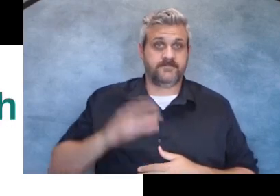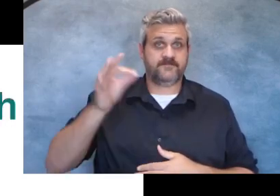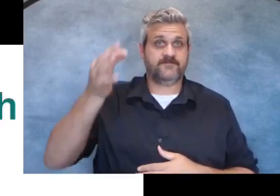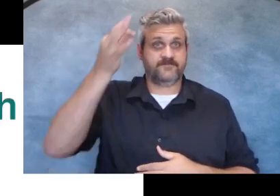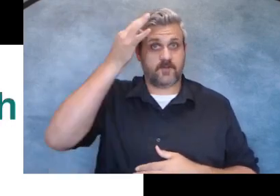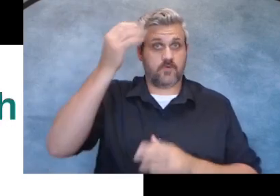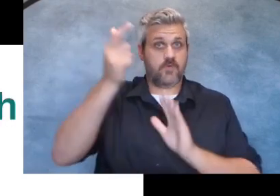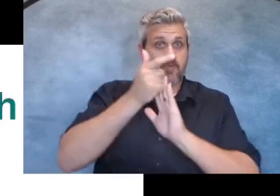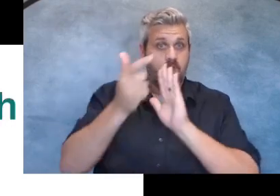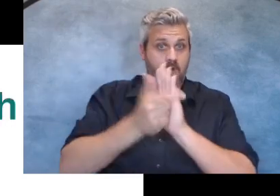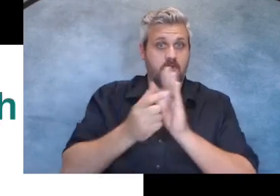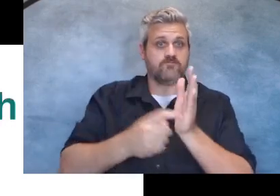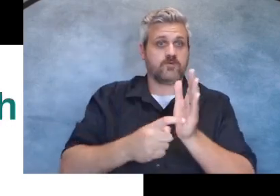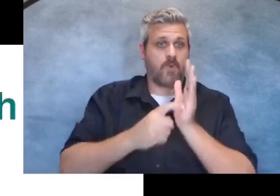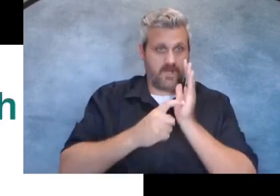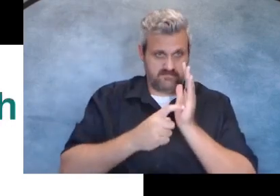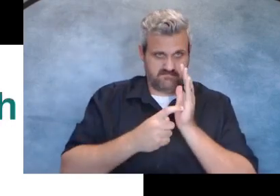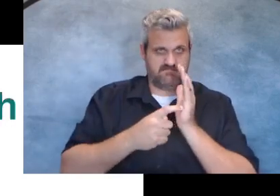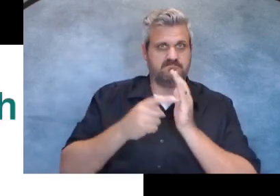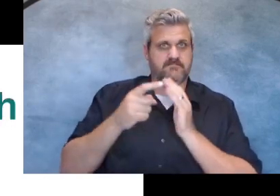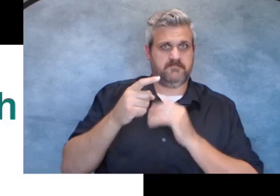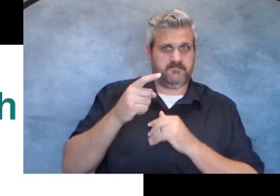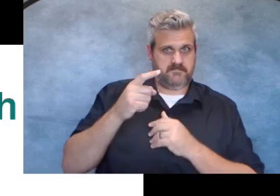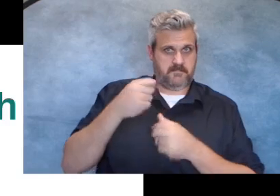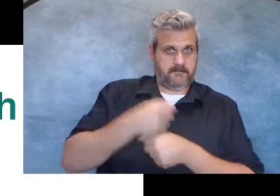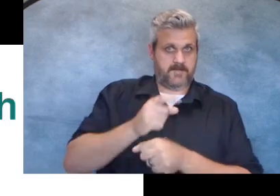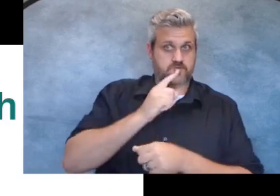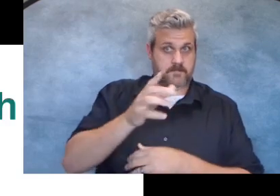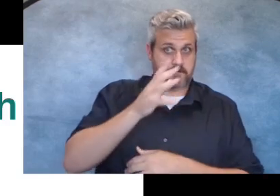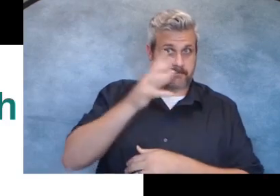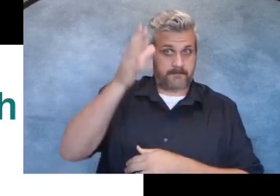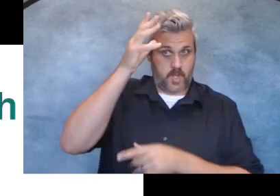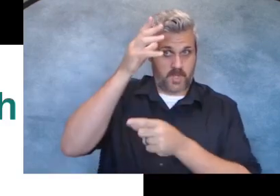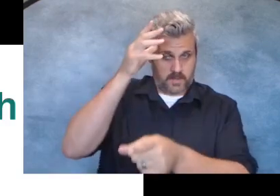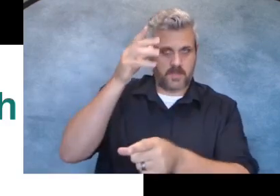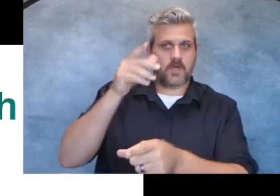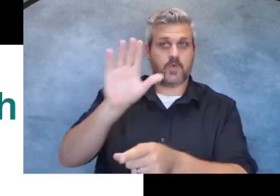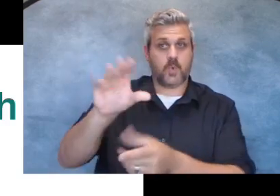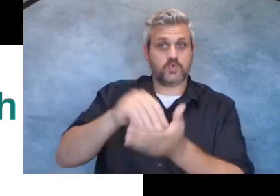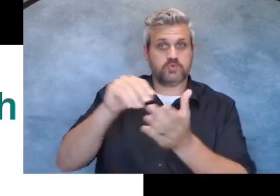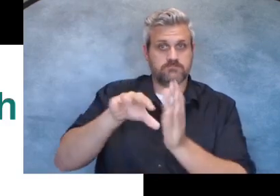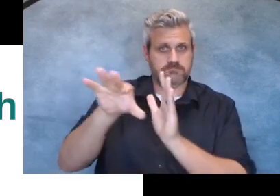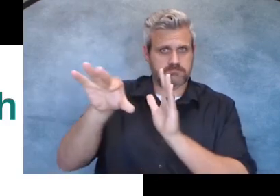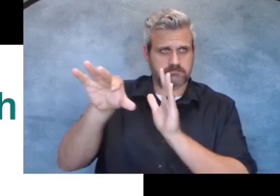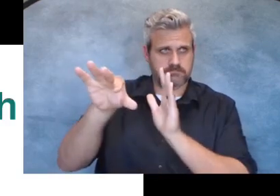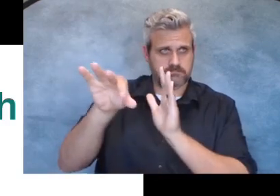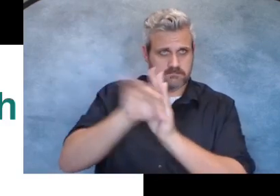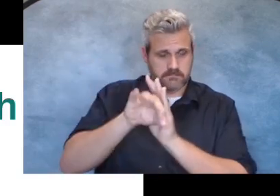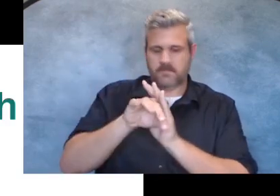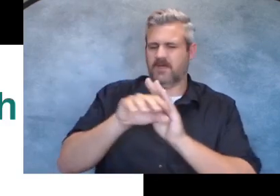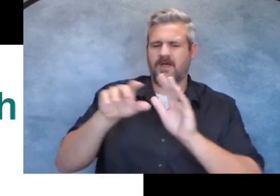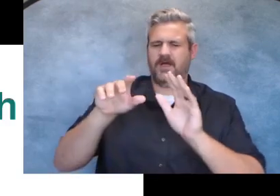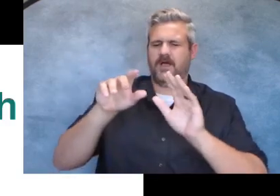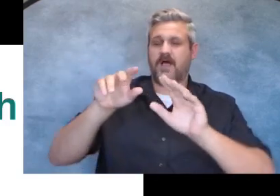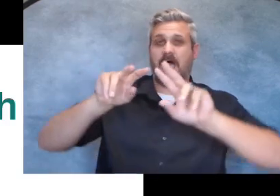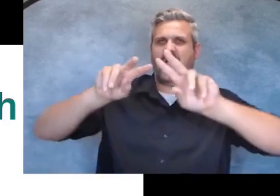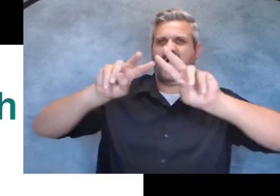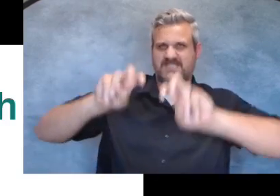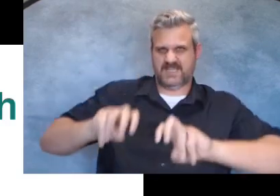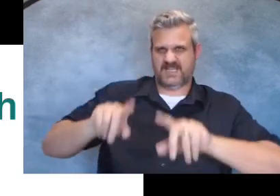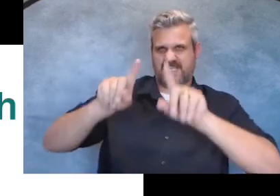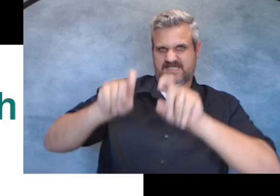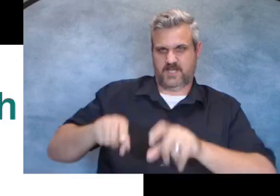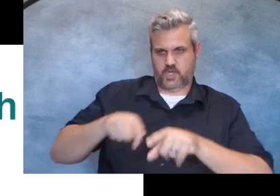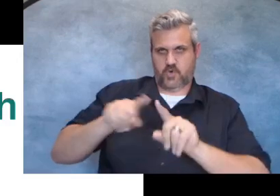Federal law requires that states ensure that parents of students selected to be addressed assessed during